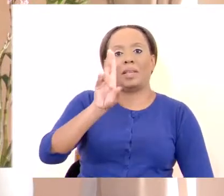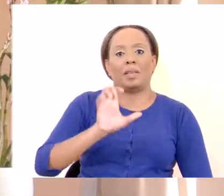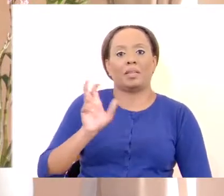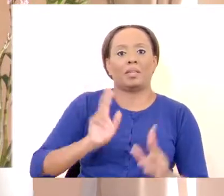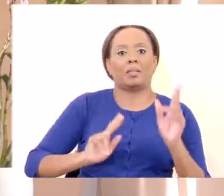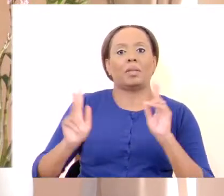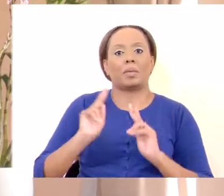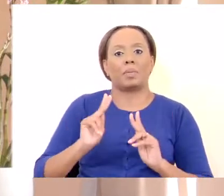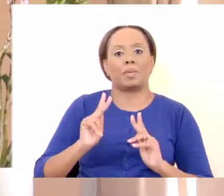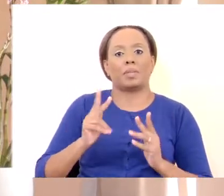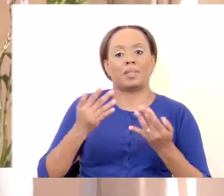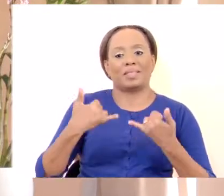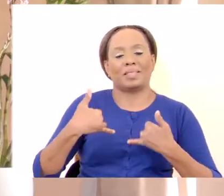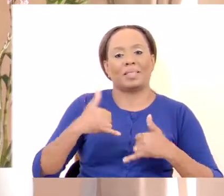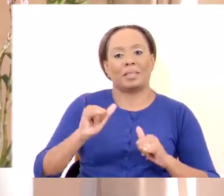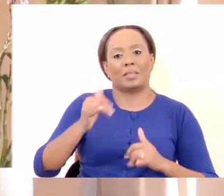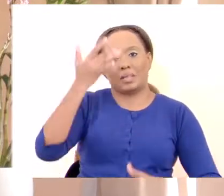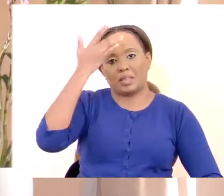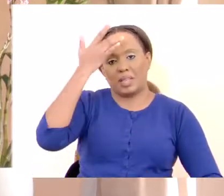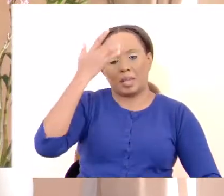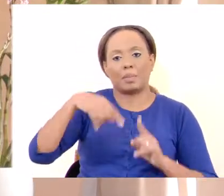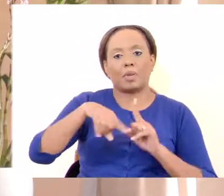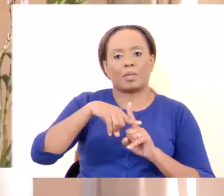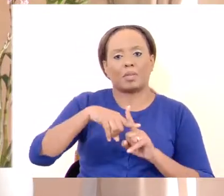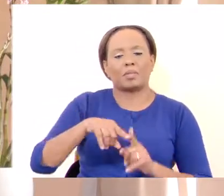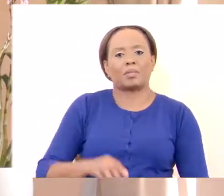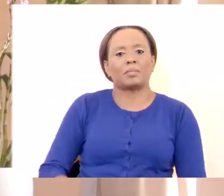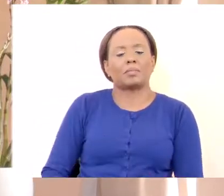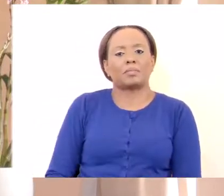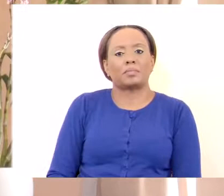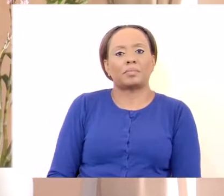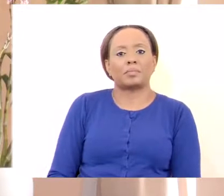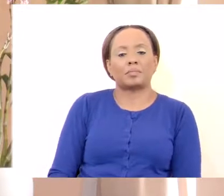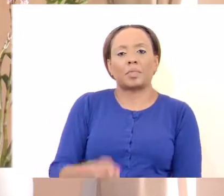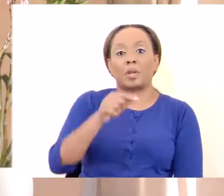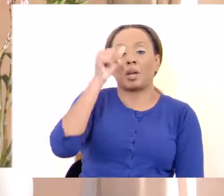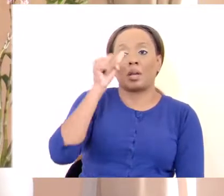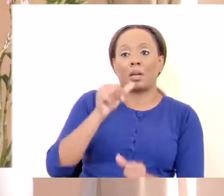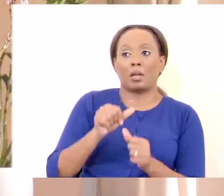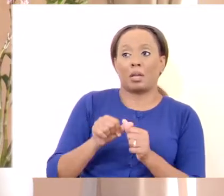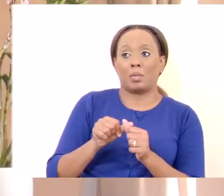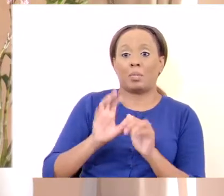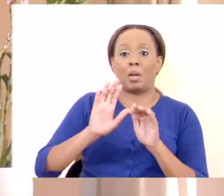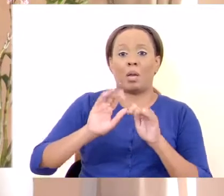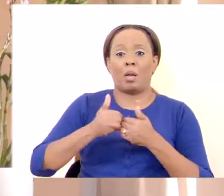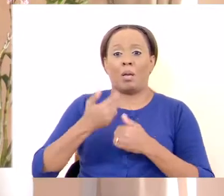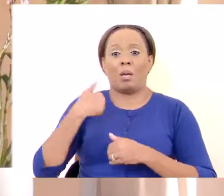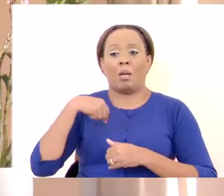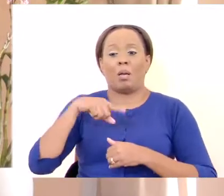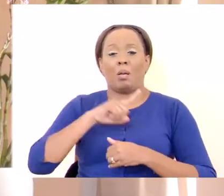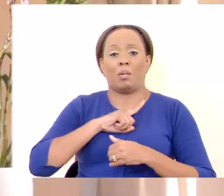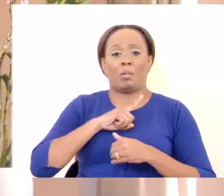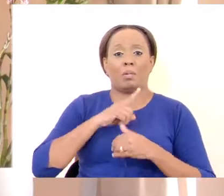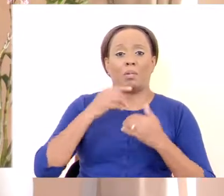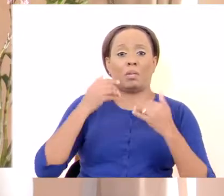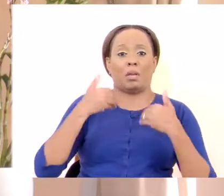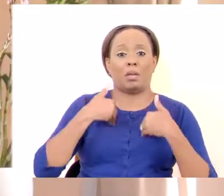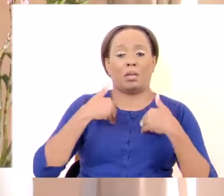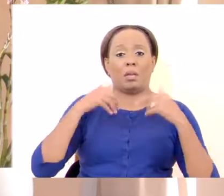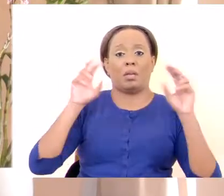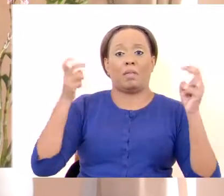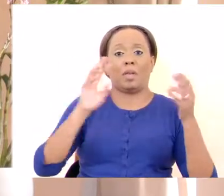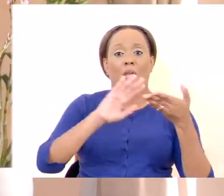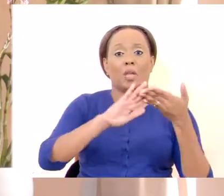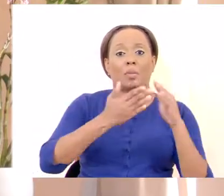You will recall that when Barbados met the international criteria for being described as having community spread, the